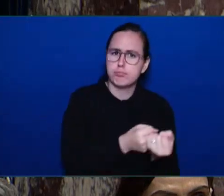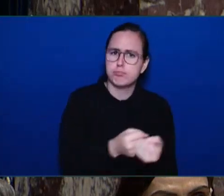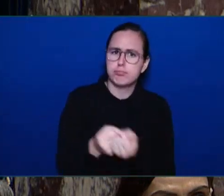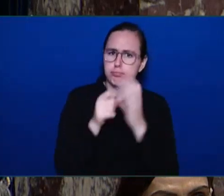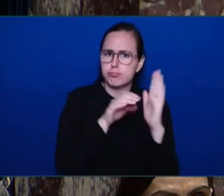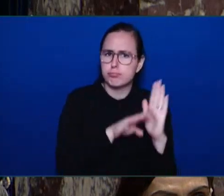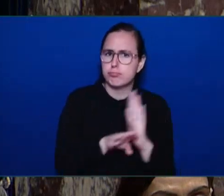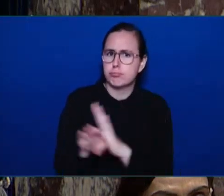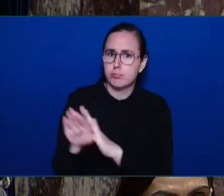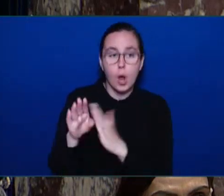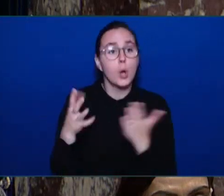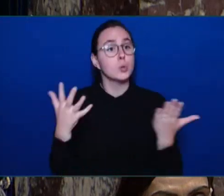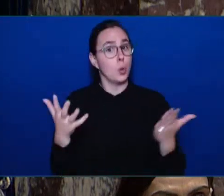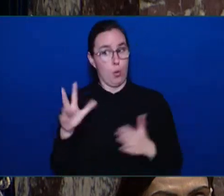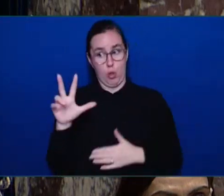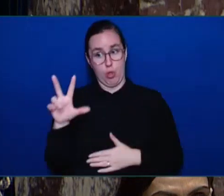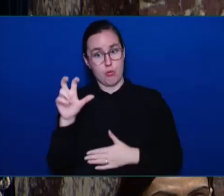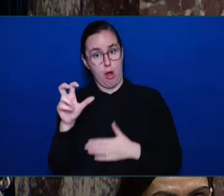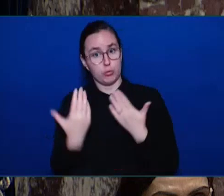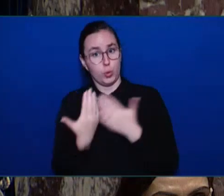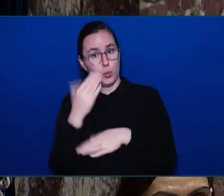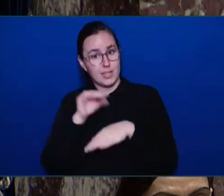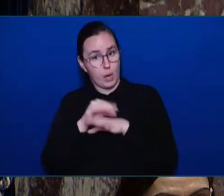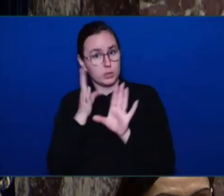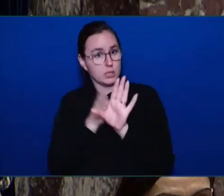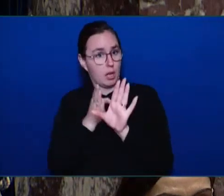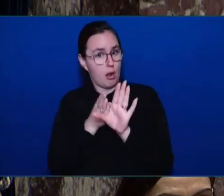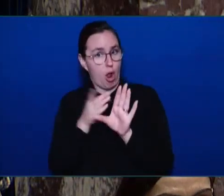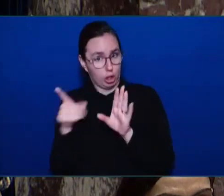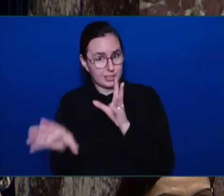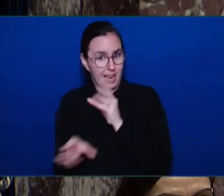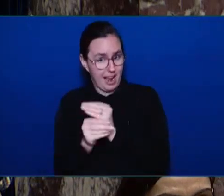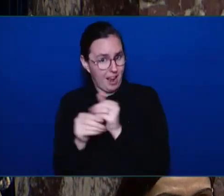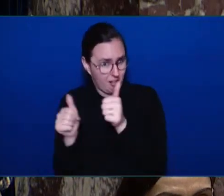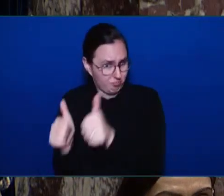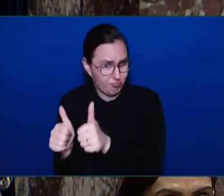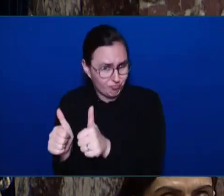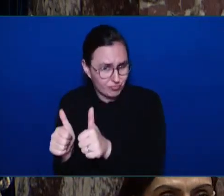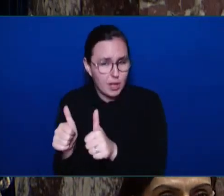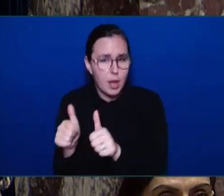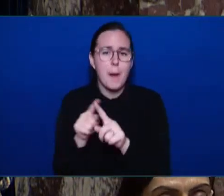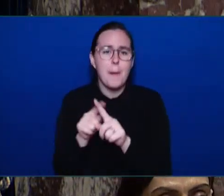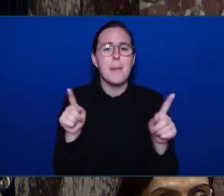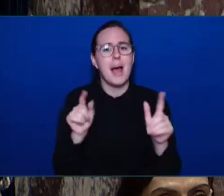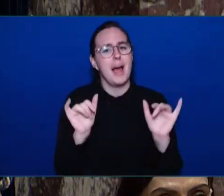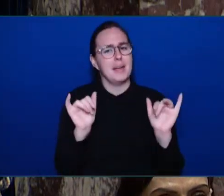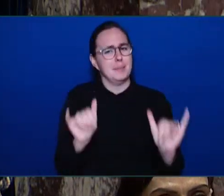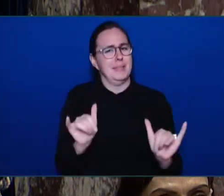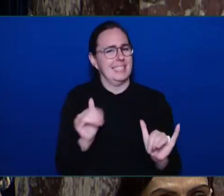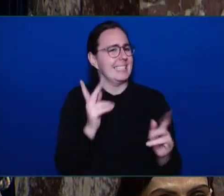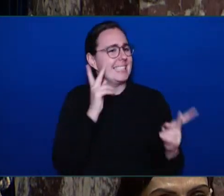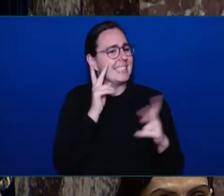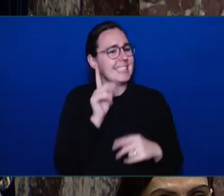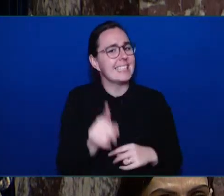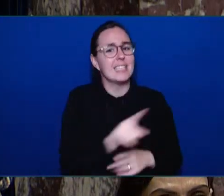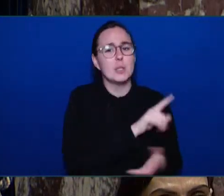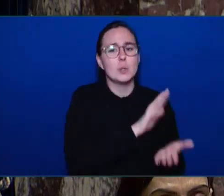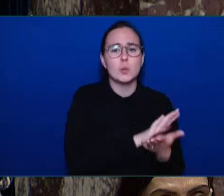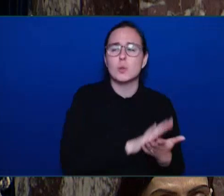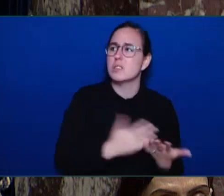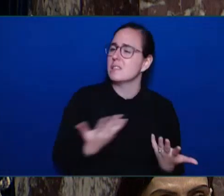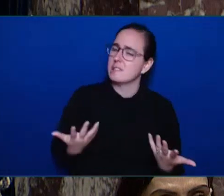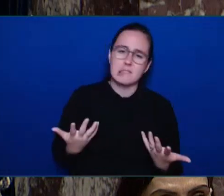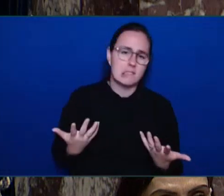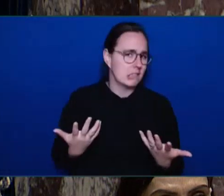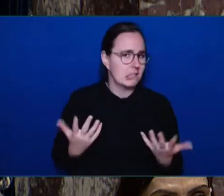psychologists, but from everything that I'm hearing from our school system is that it's still far from enough. So I'll ask